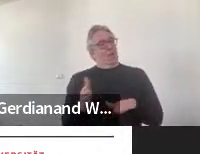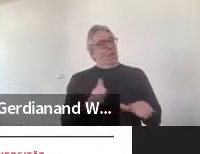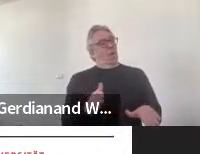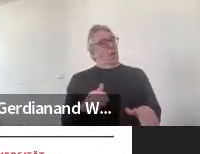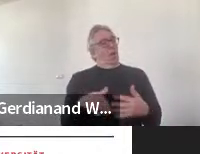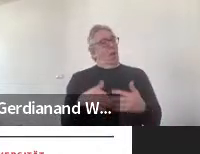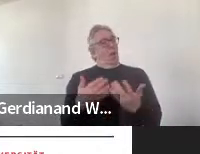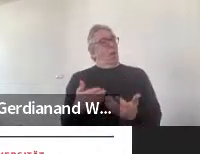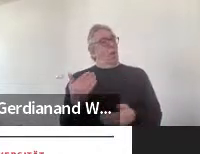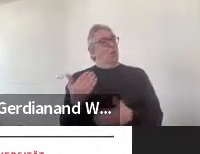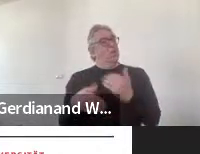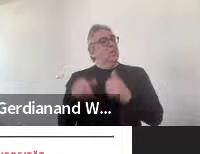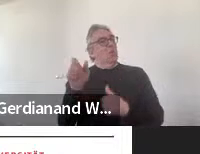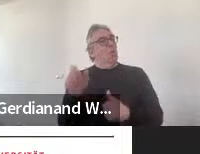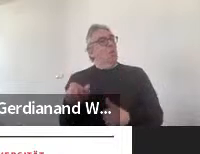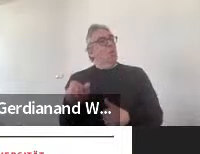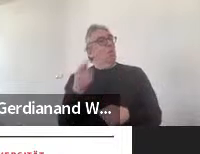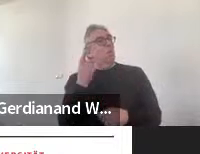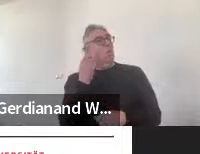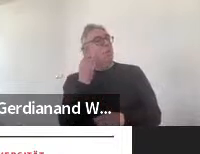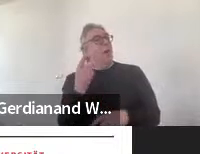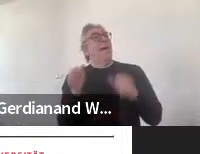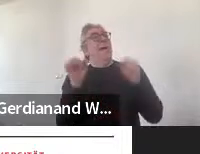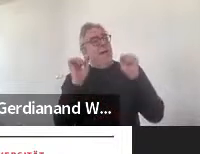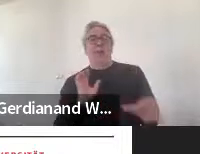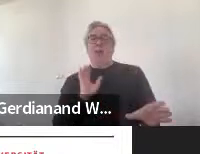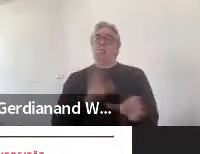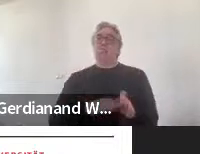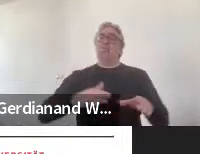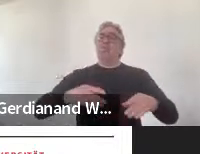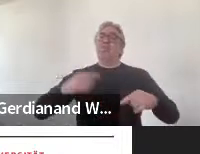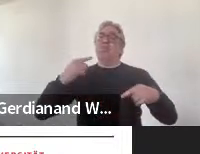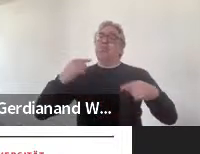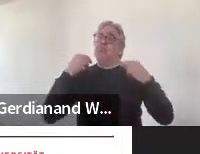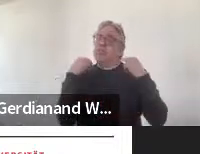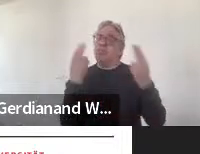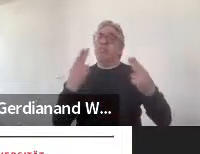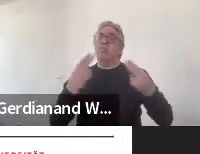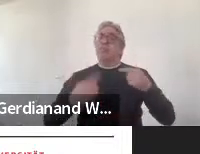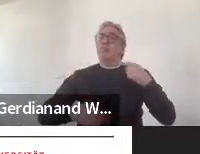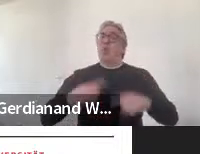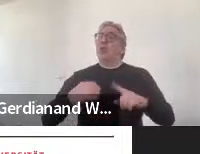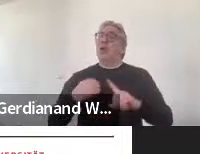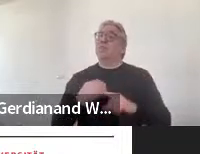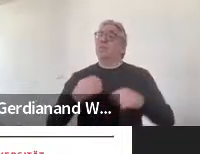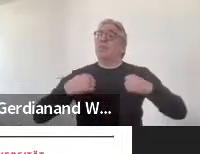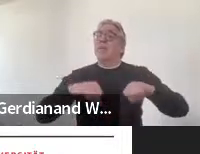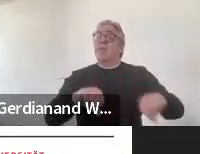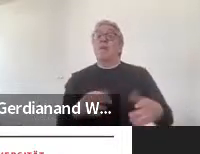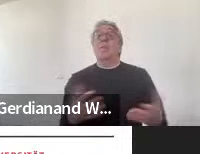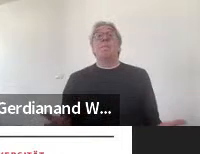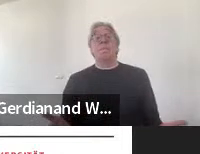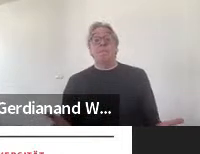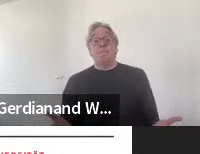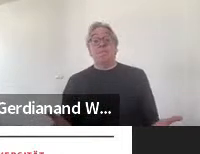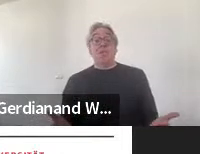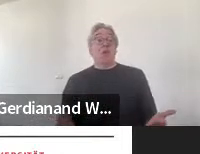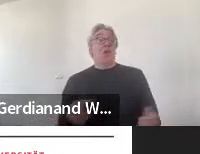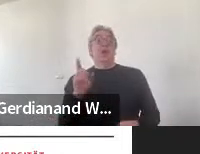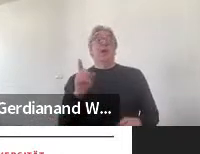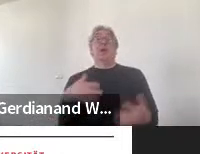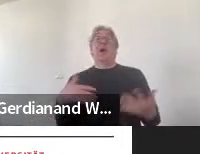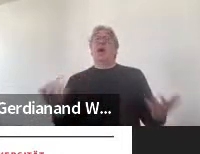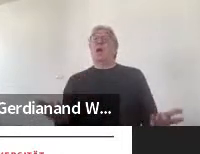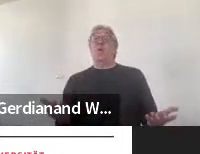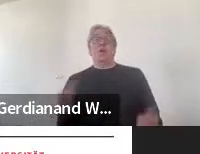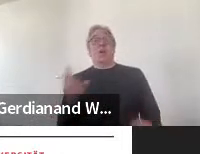with disability in the political sphere? Enablers, we found, or the data show that enablers are OPDs, because on the